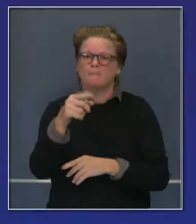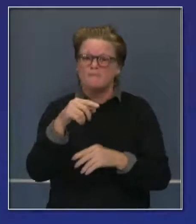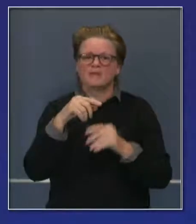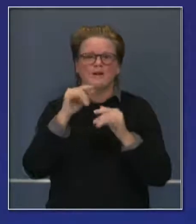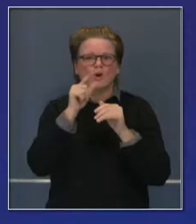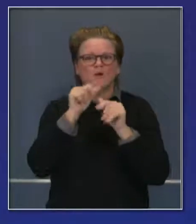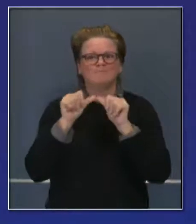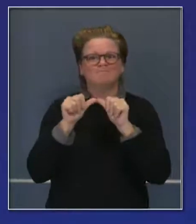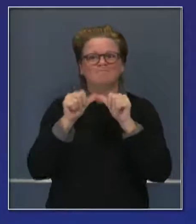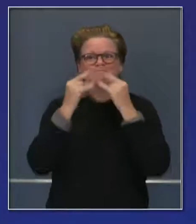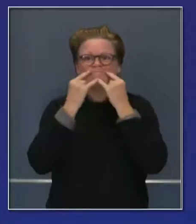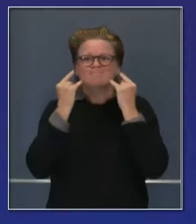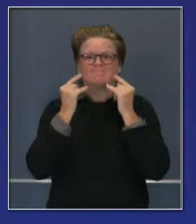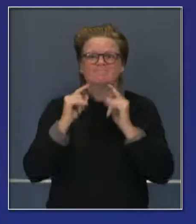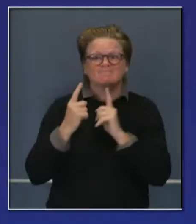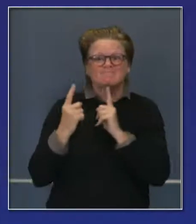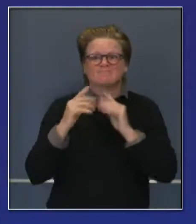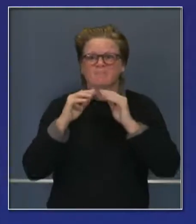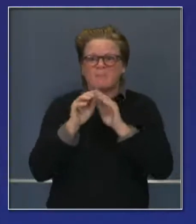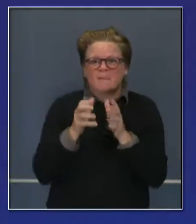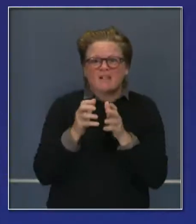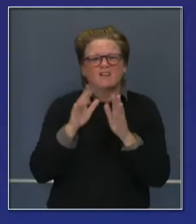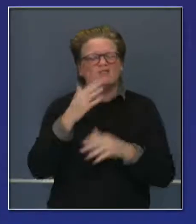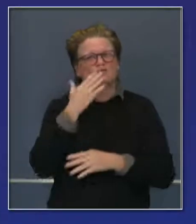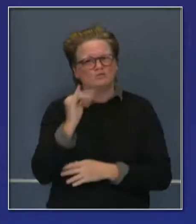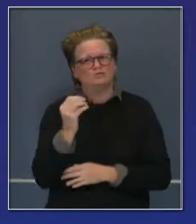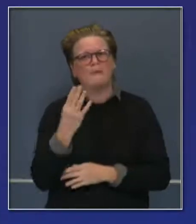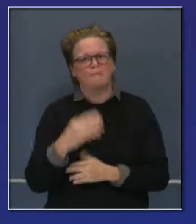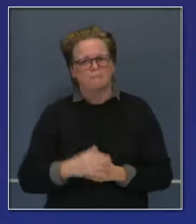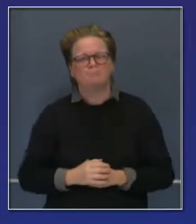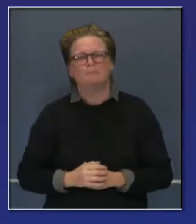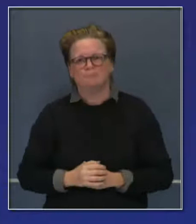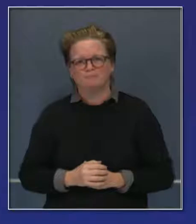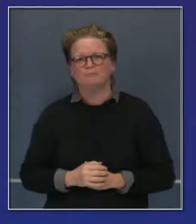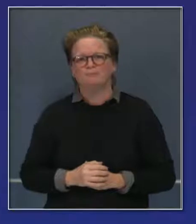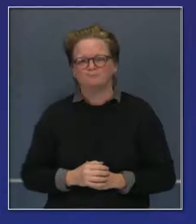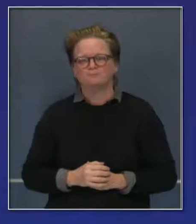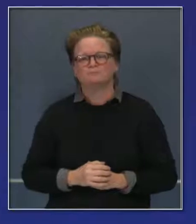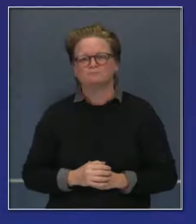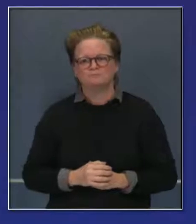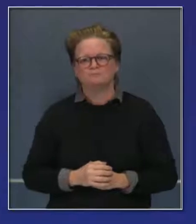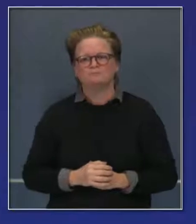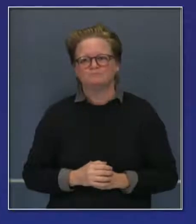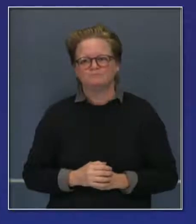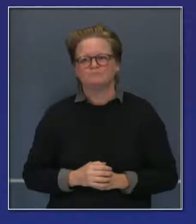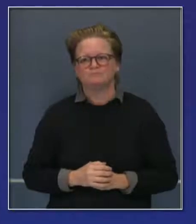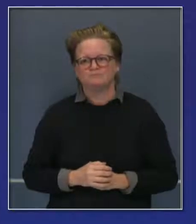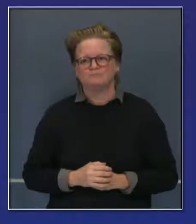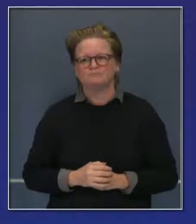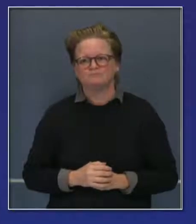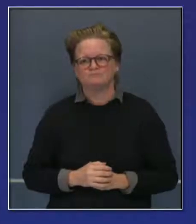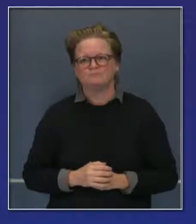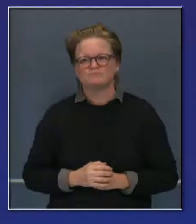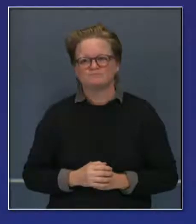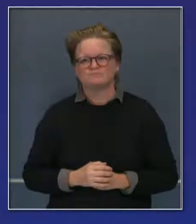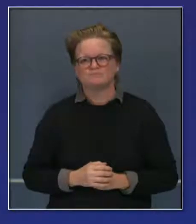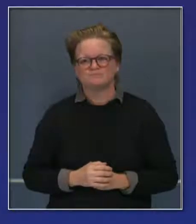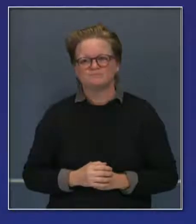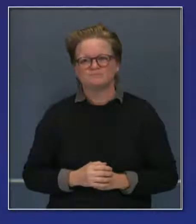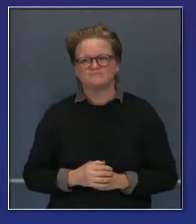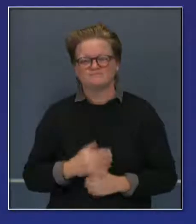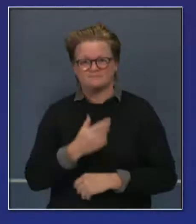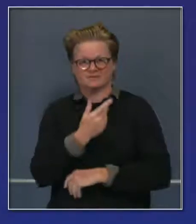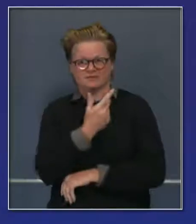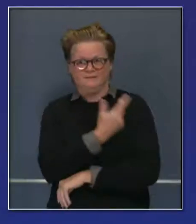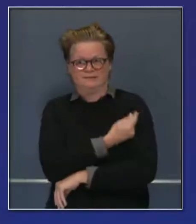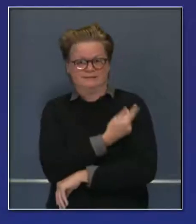vaccine itself, why I'm saying all this, because it's one thing to say it in abstract mass distribution, but I'll remind you of the vaccine plan that we